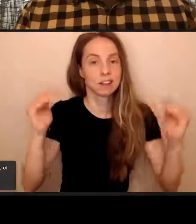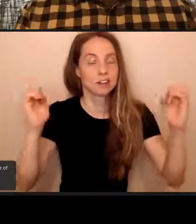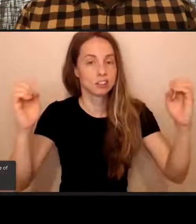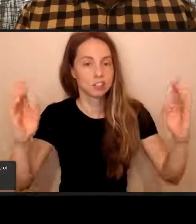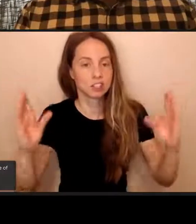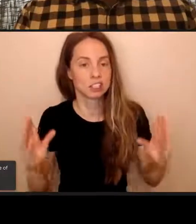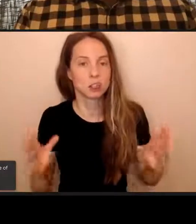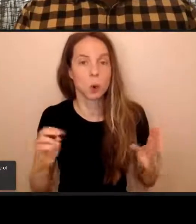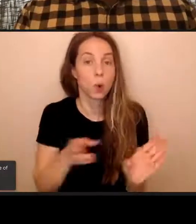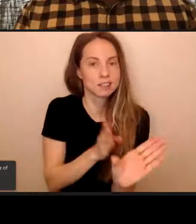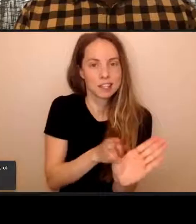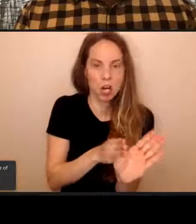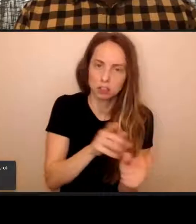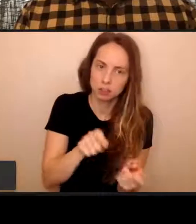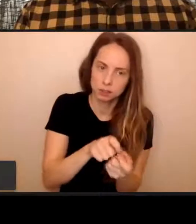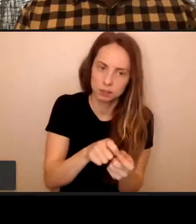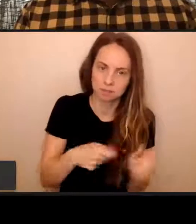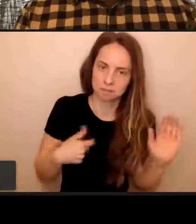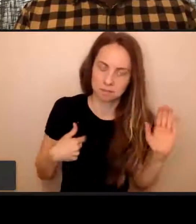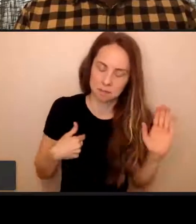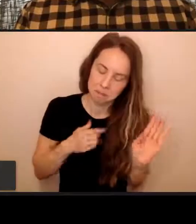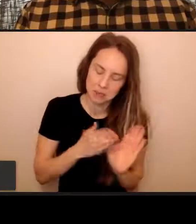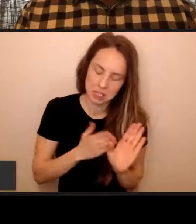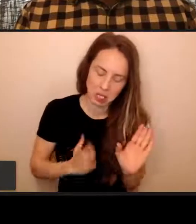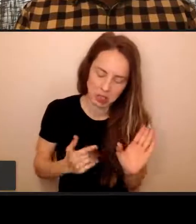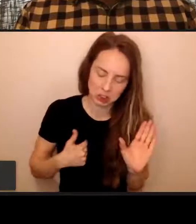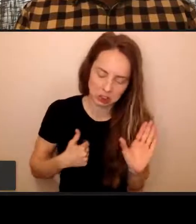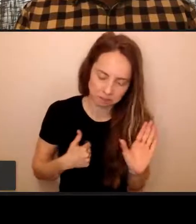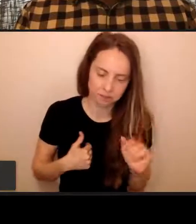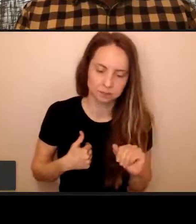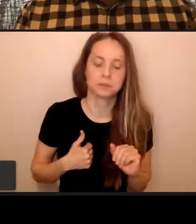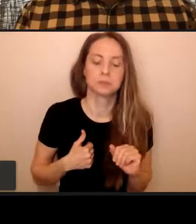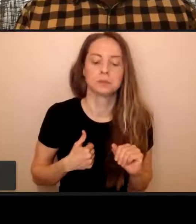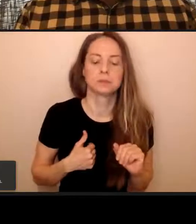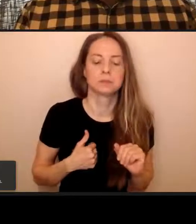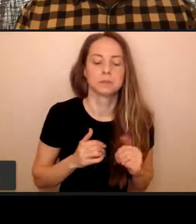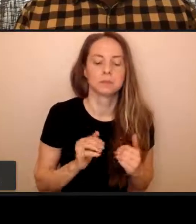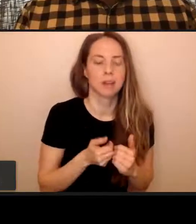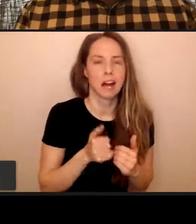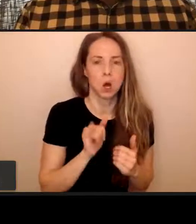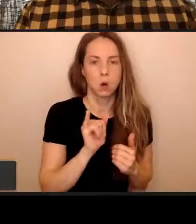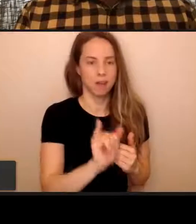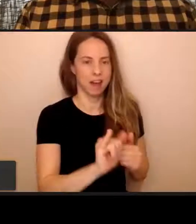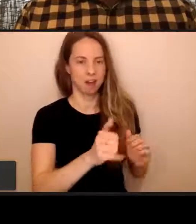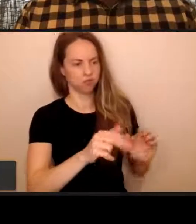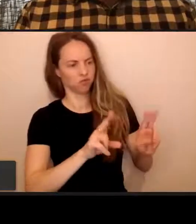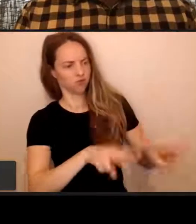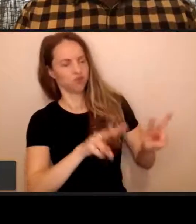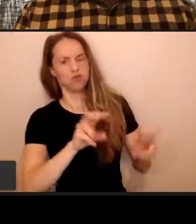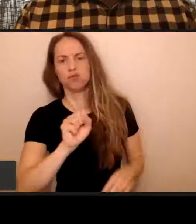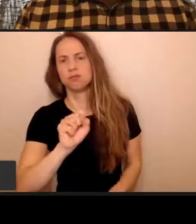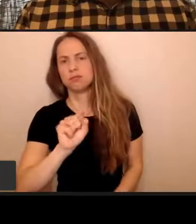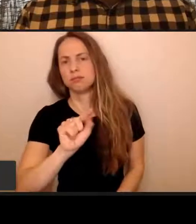psychologists in particular, speaking from a psychologist, playing in dismantling this stigma?